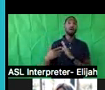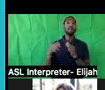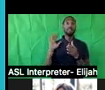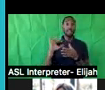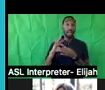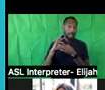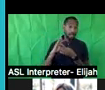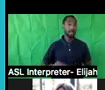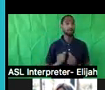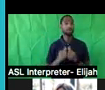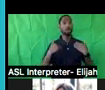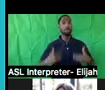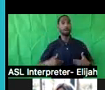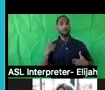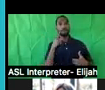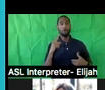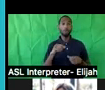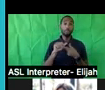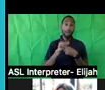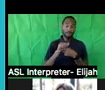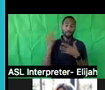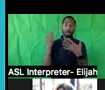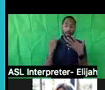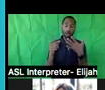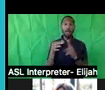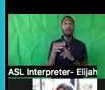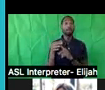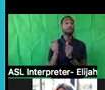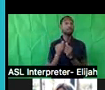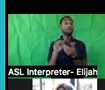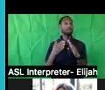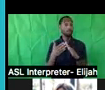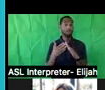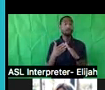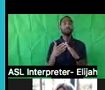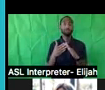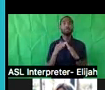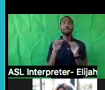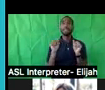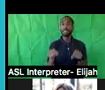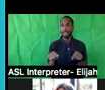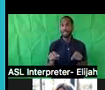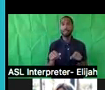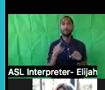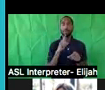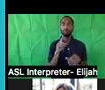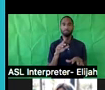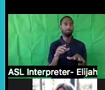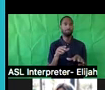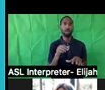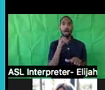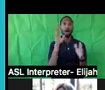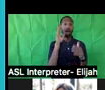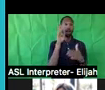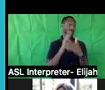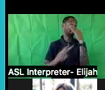to our bodies through somatic practices, and especially within community, can at times bring up unexpected emotions,